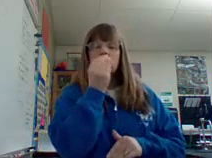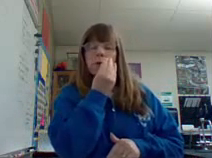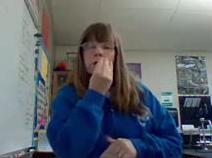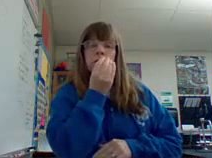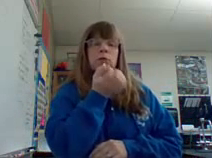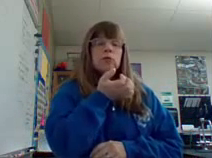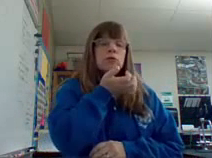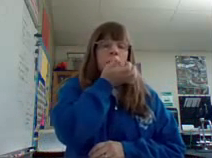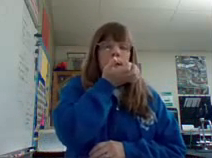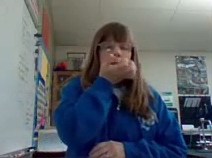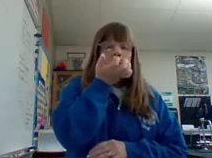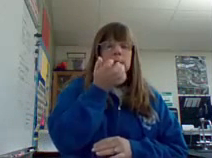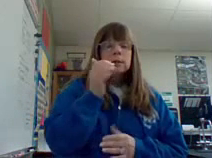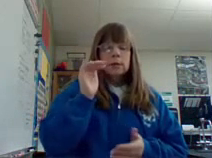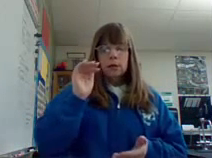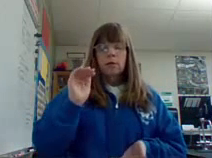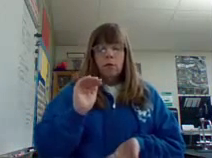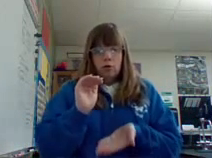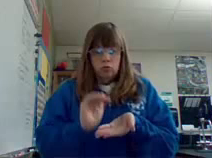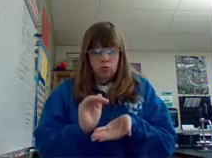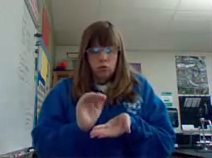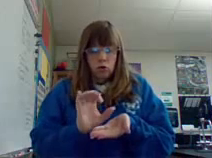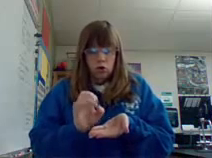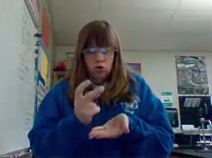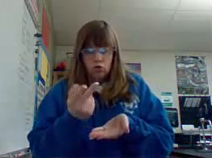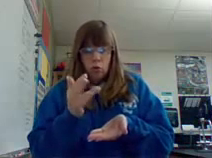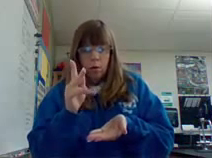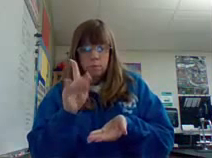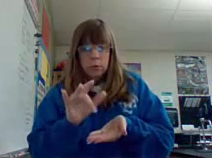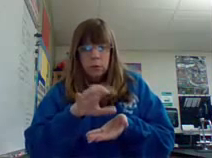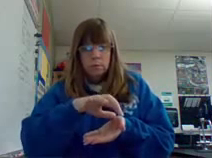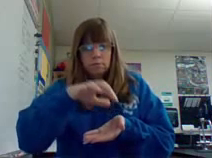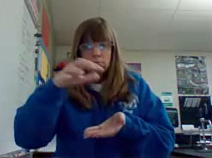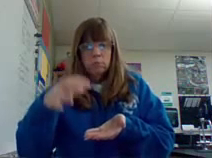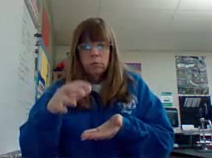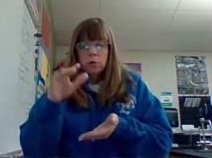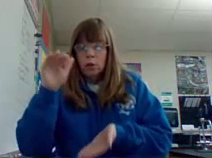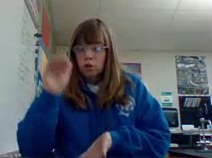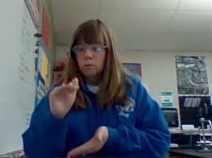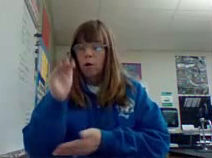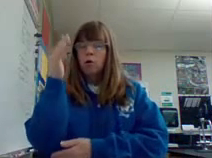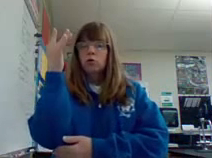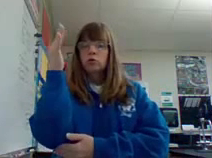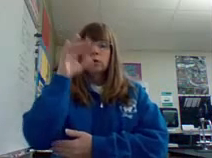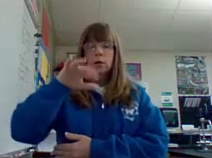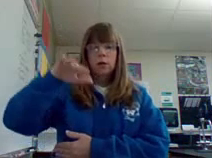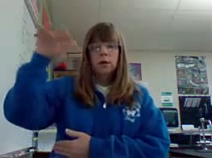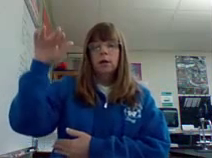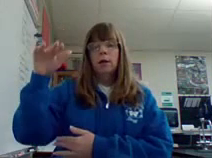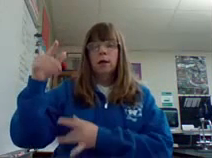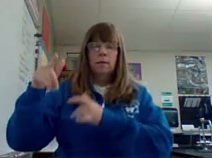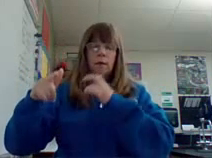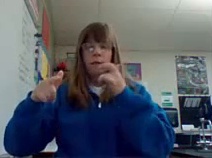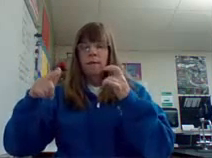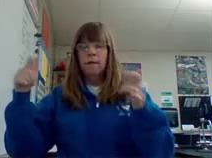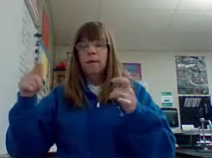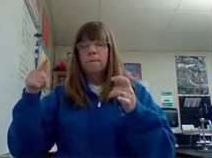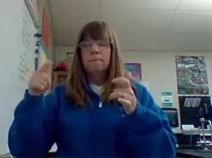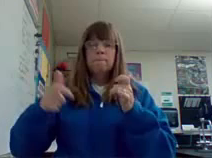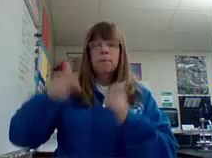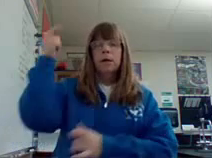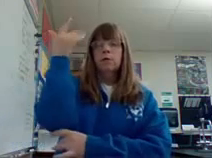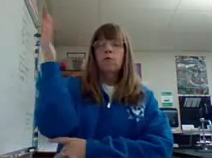get shrubs, you get those smaller trees, and then what they call the climax forest would be the biggest forest is going to